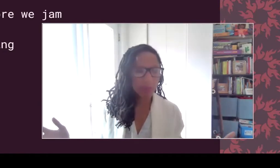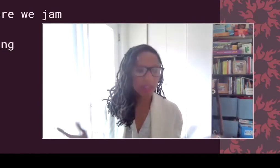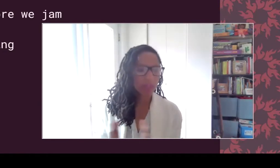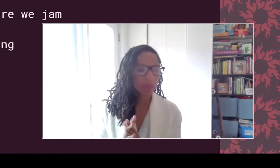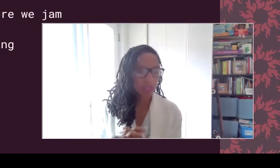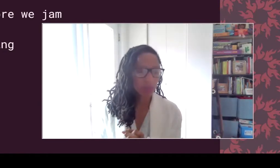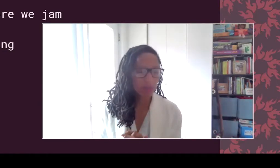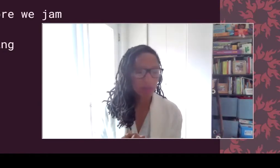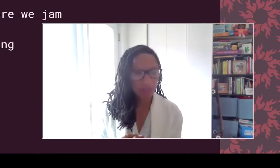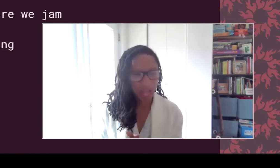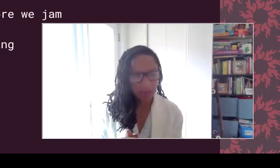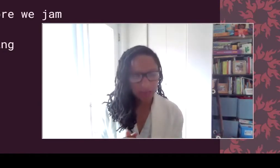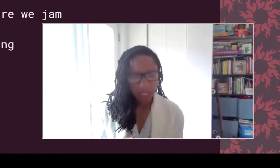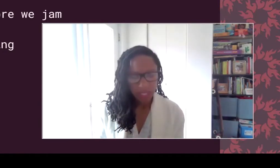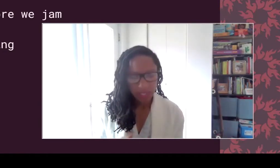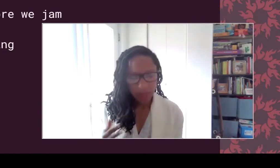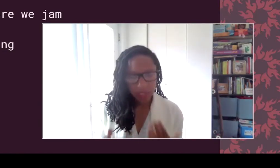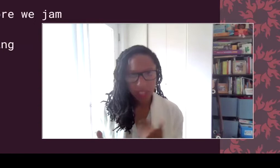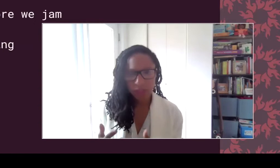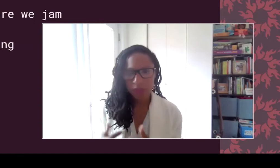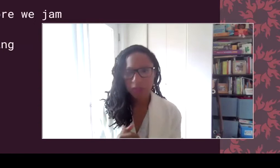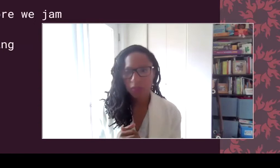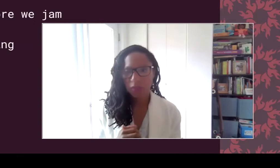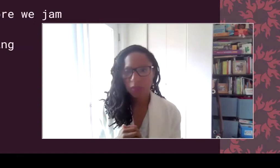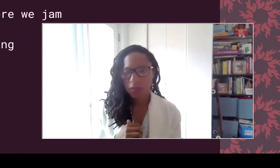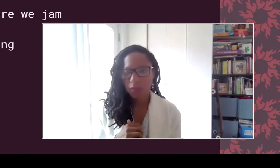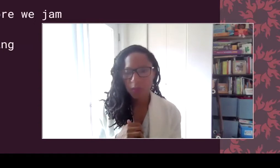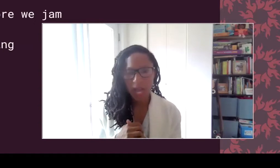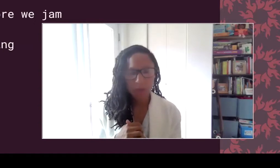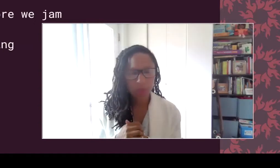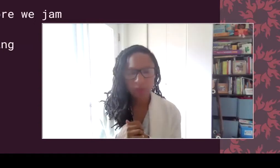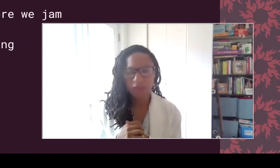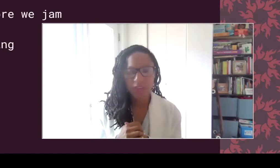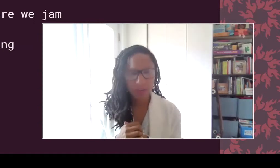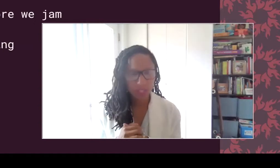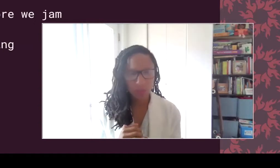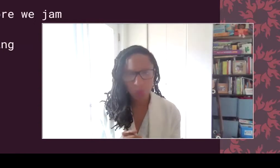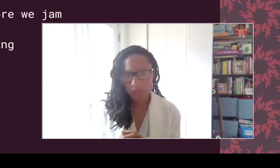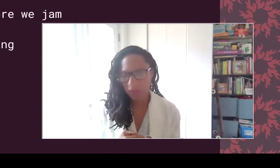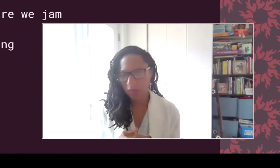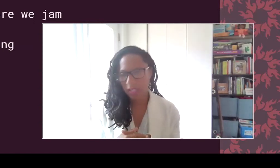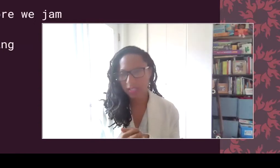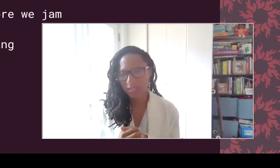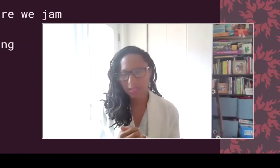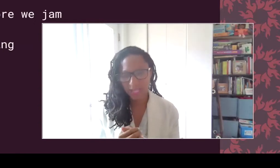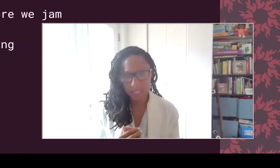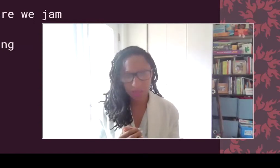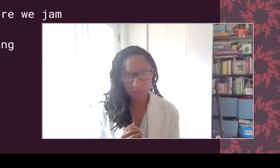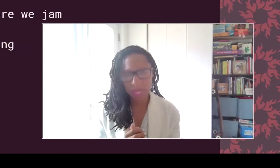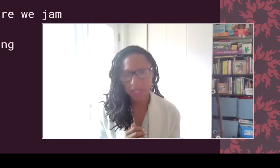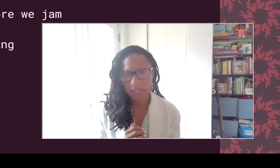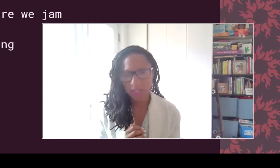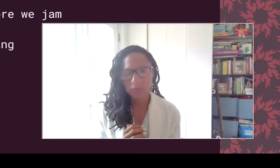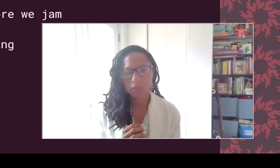take a deep breath, so get ready for that. Then I'm going to introduce you to our very wonderful and